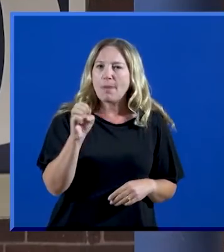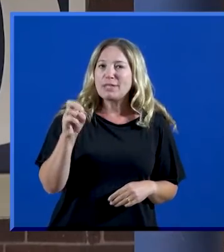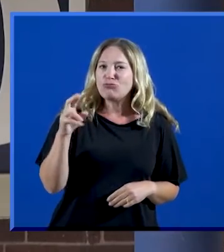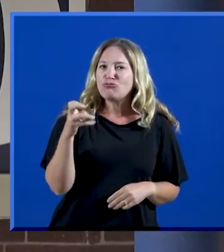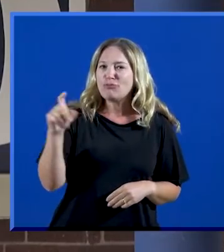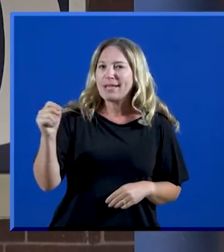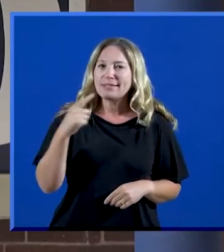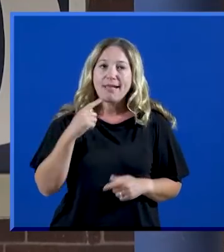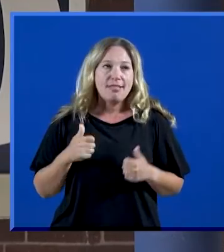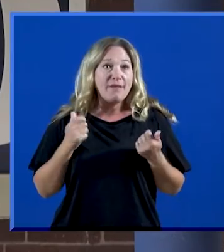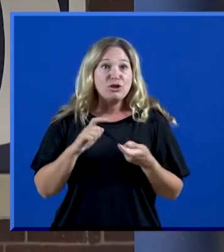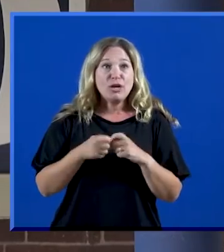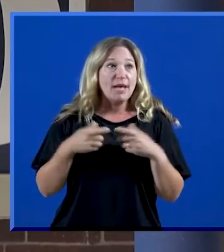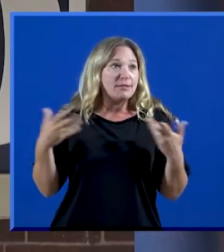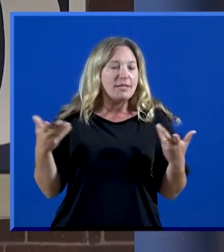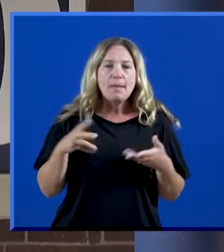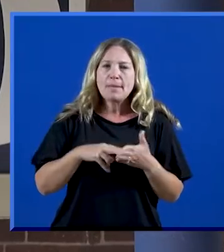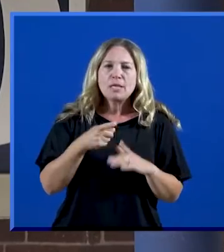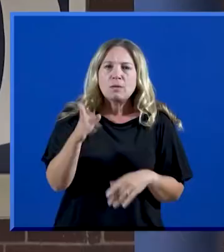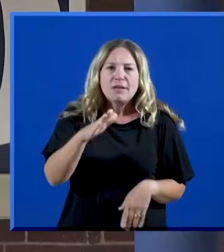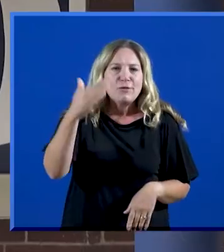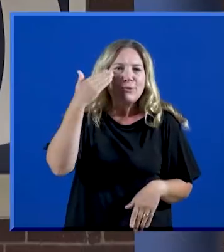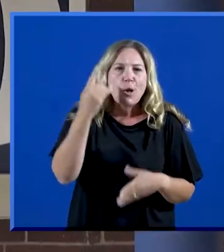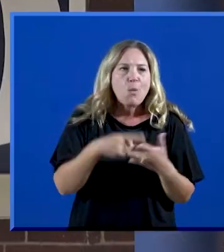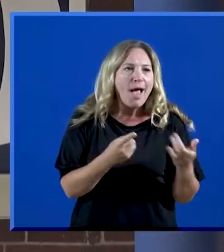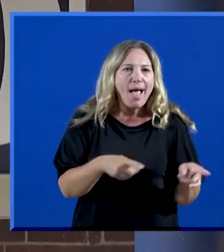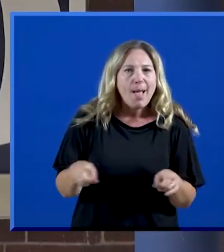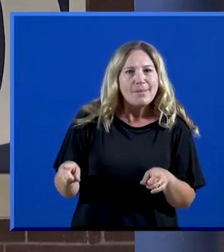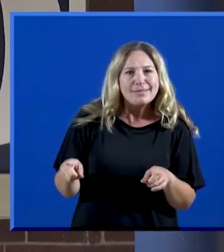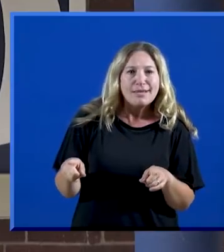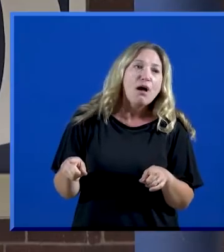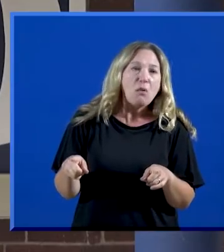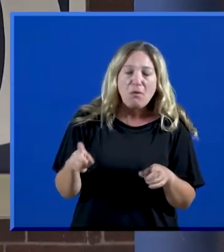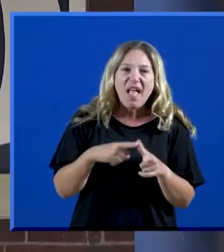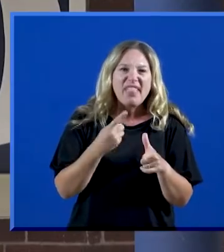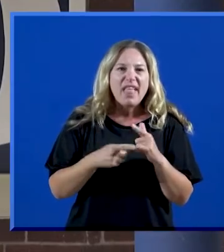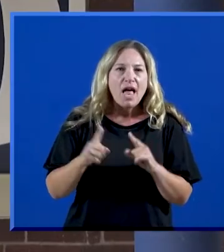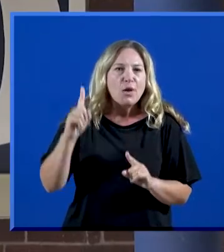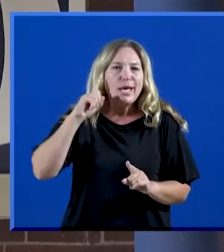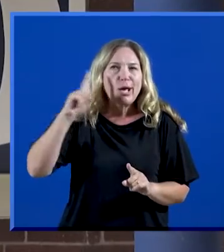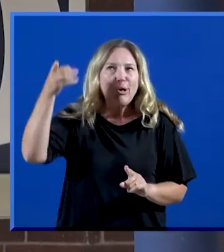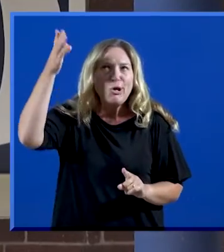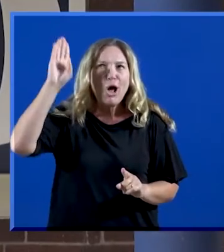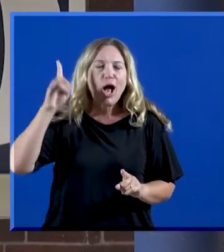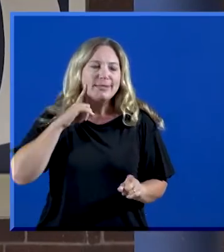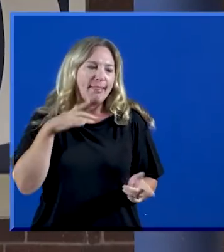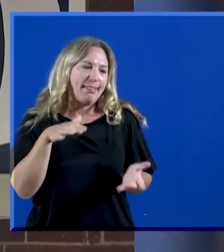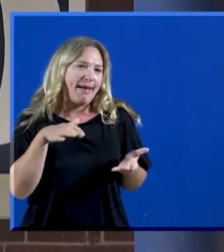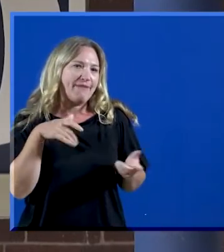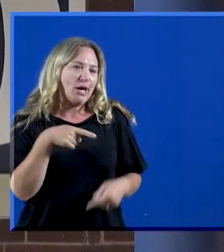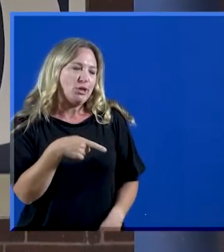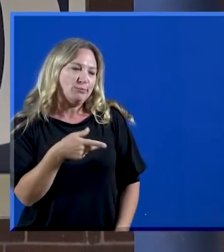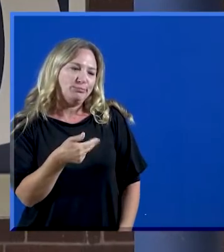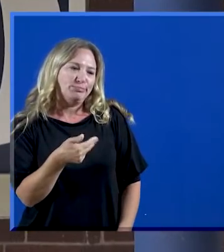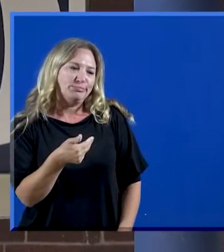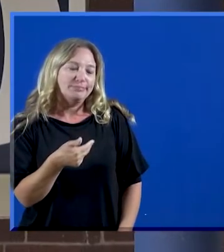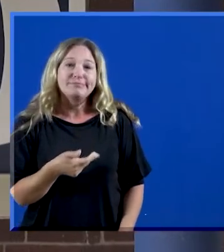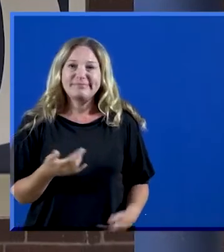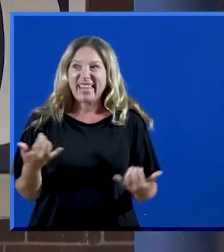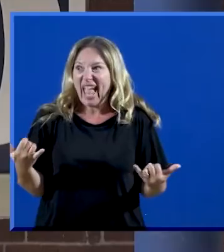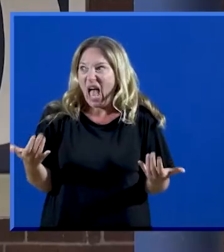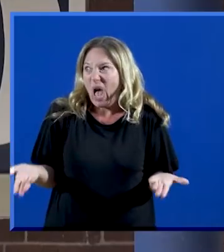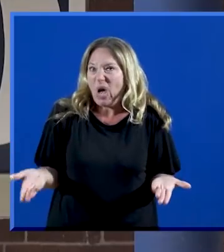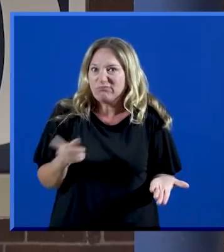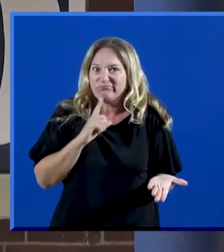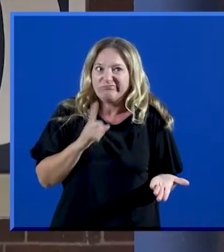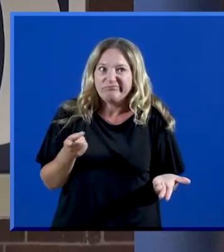his song Life Changes when he says, "You never know what's going to happen. You make your plans, and then you hear God laughing." It's exactly kind of what's happening